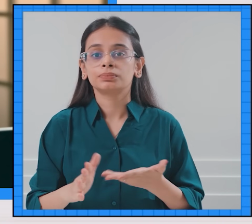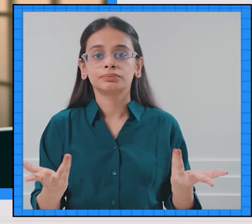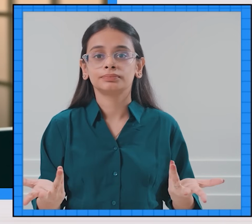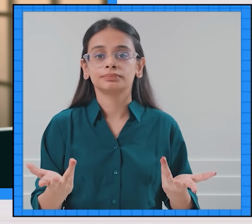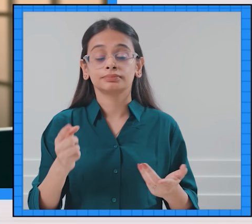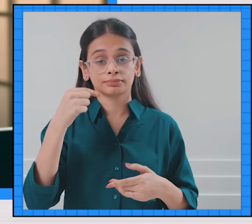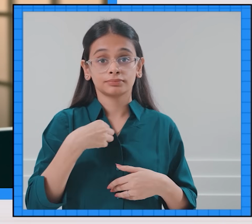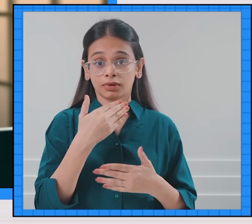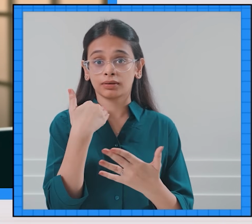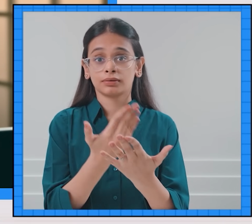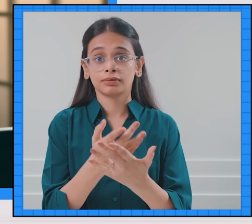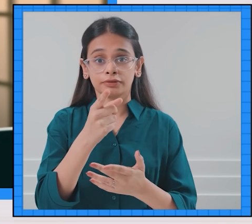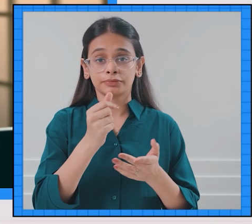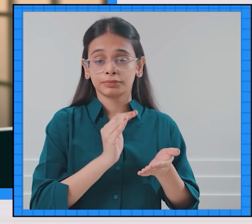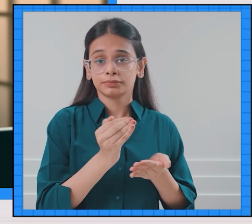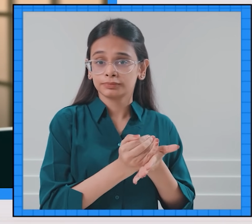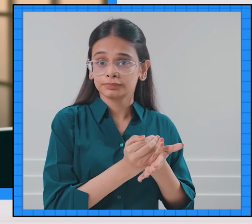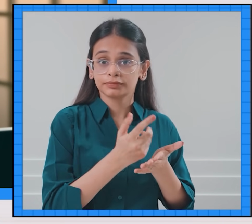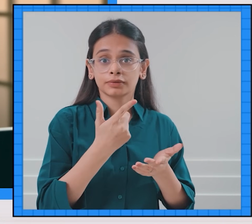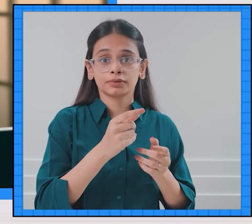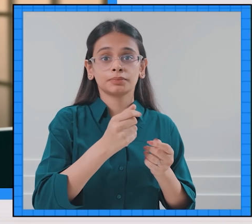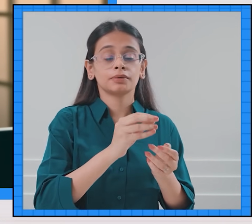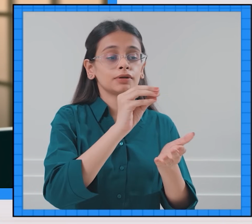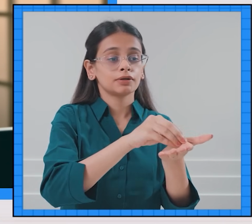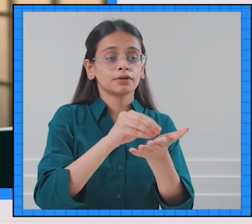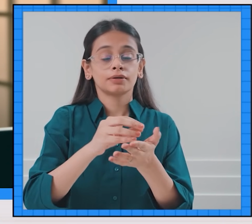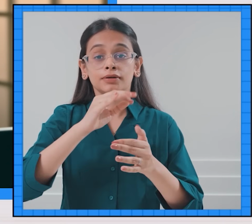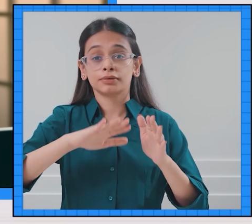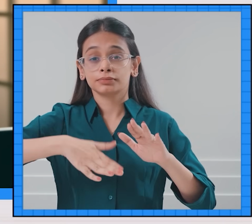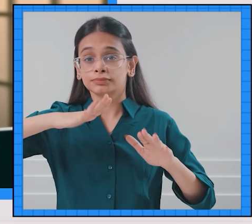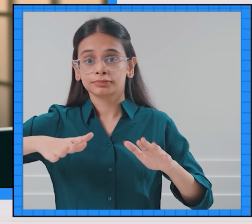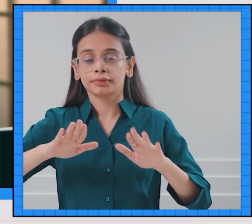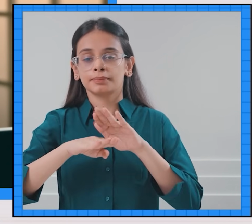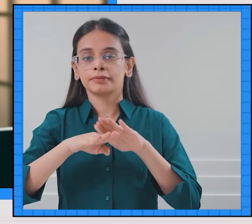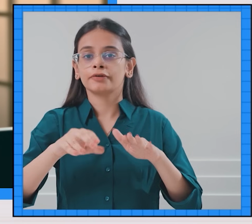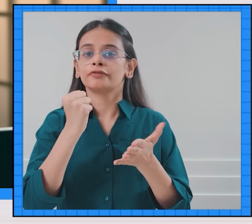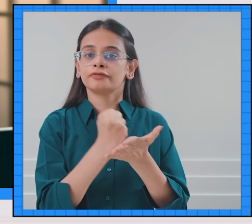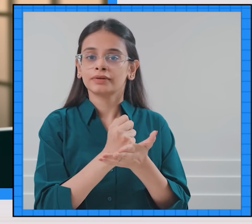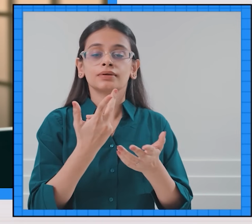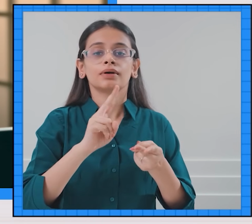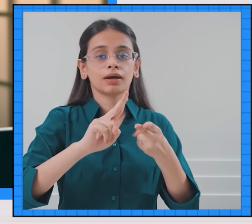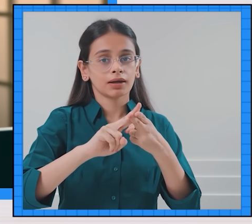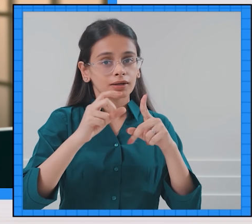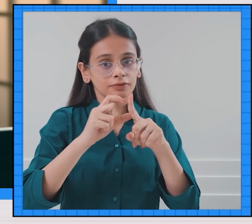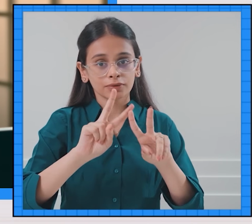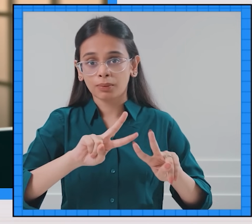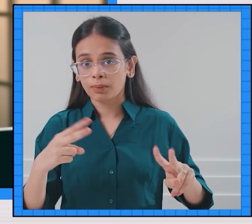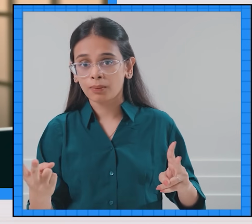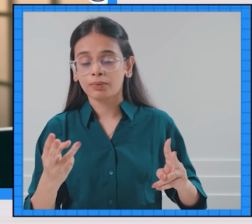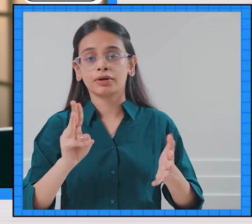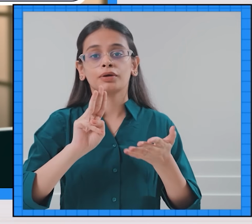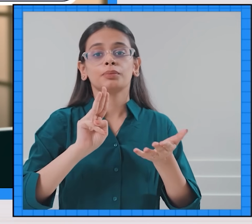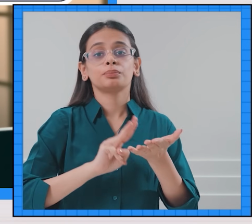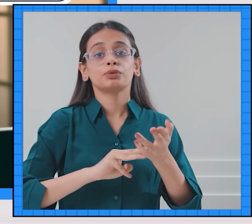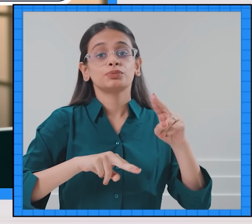invest your emergency funds in financial products that have low volatility. A simple fixed deposit will do the trick. Alternatively,